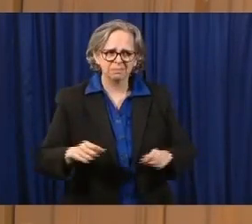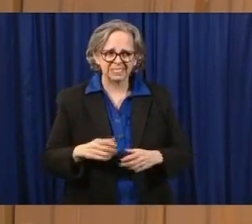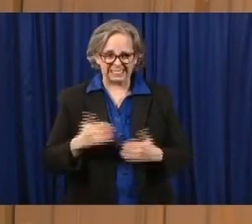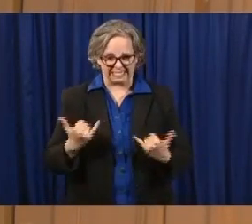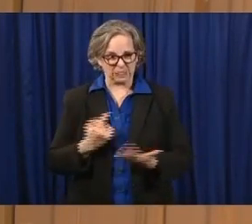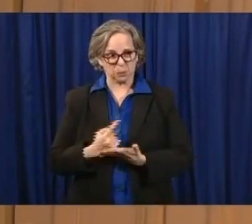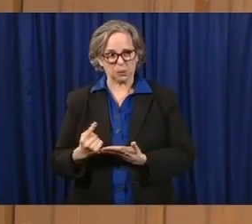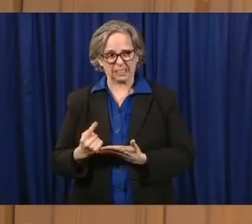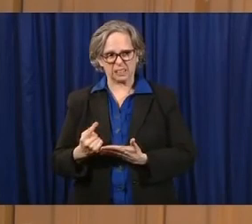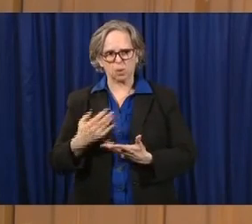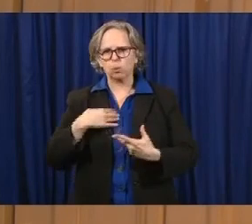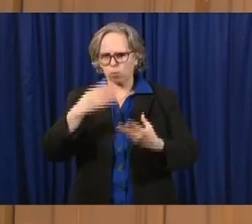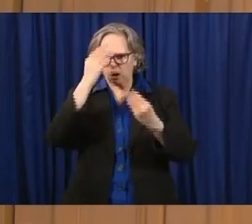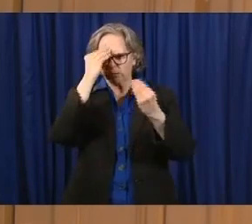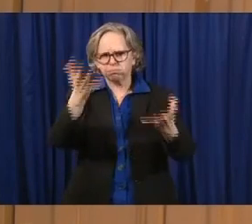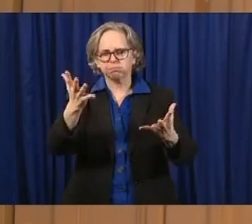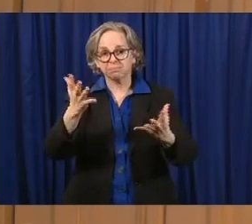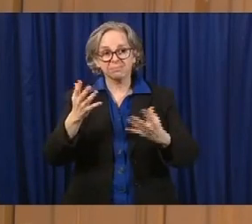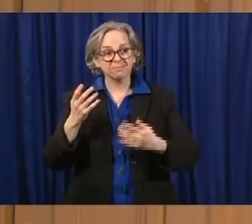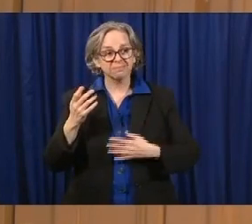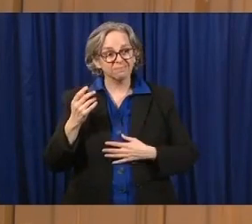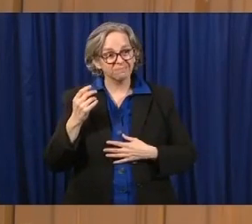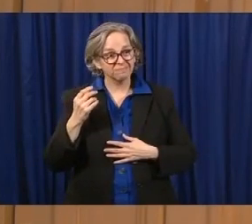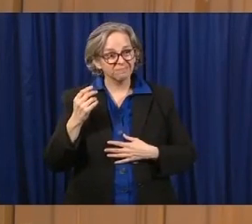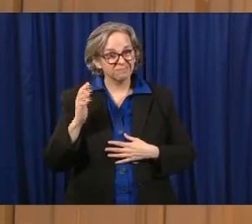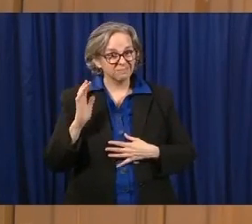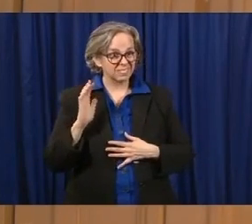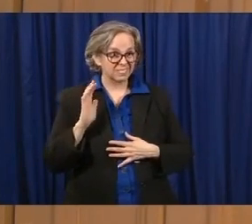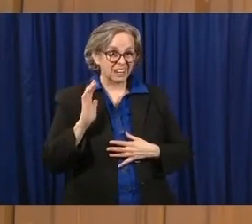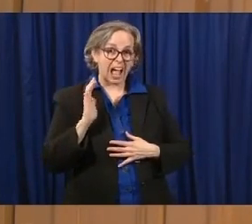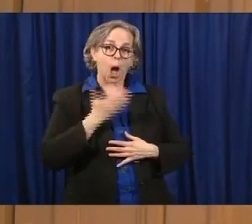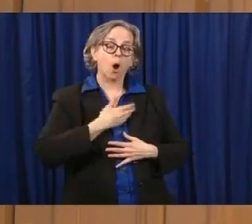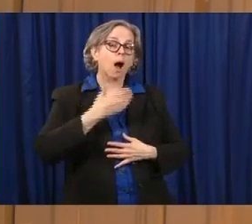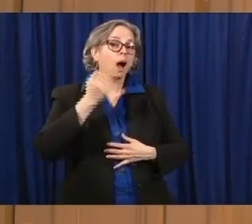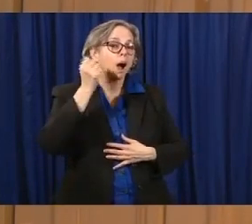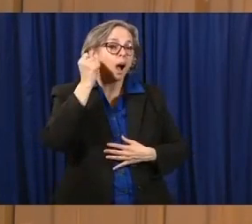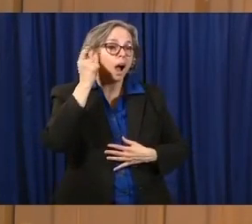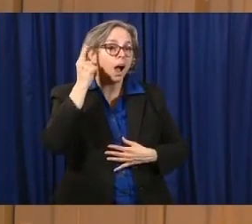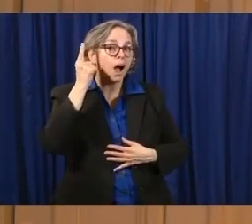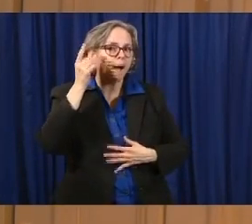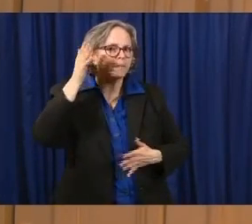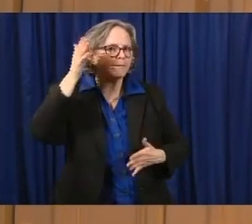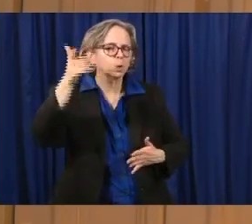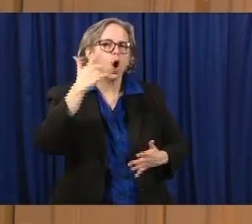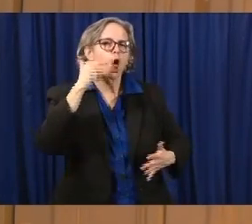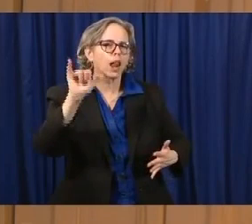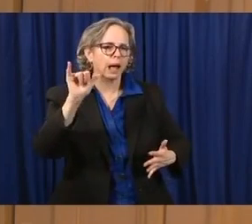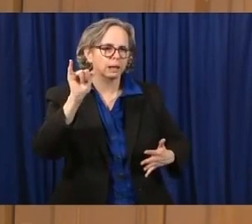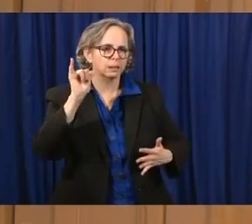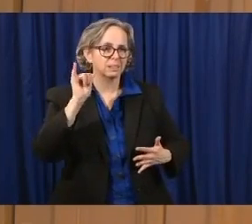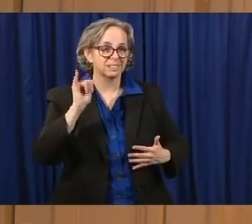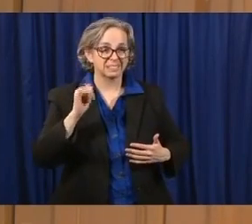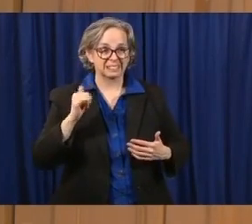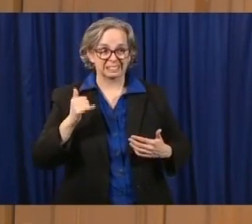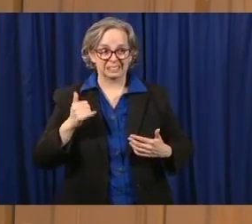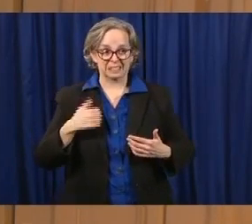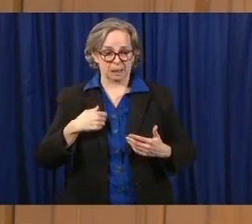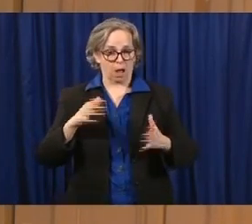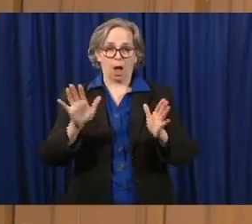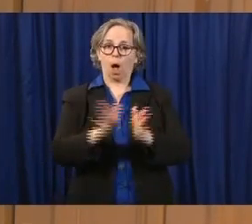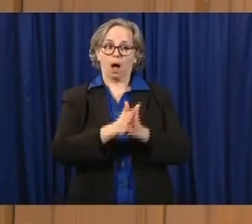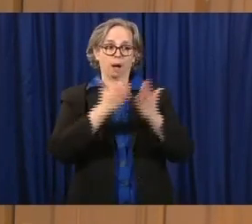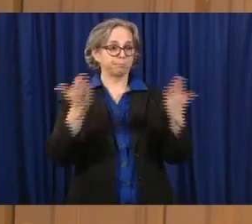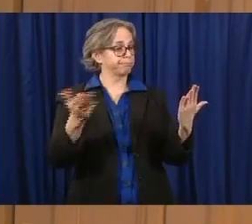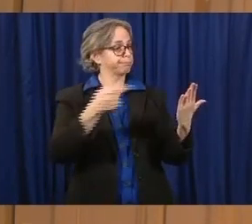can understand about the road ahead. It's not something I could look up in a book and there's a right answer. It's something that the